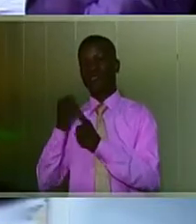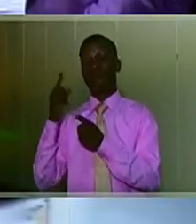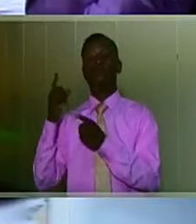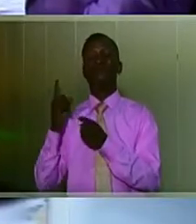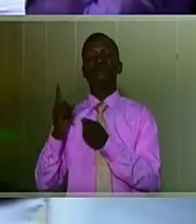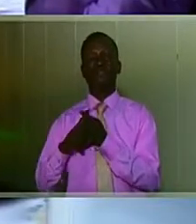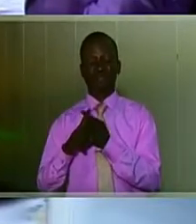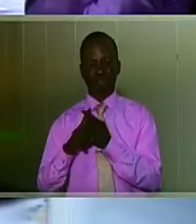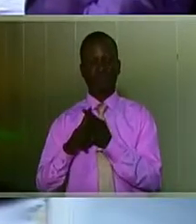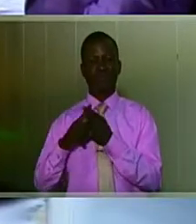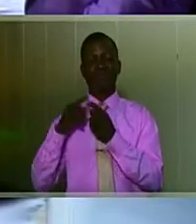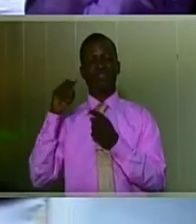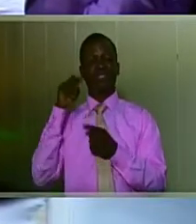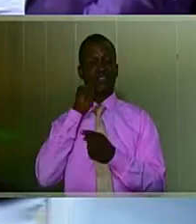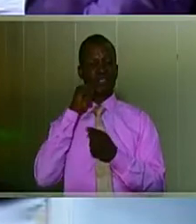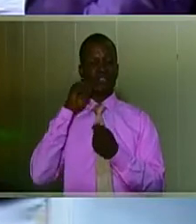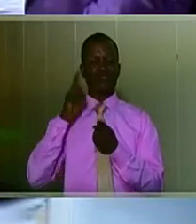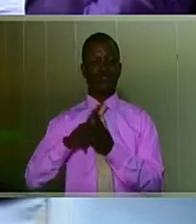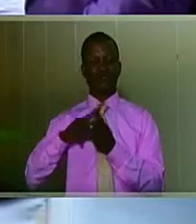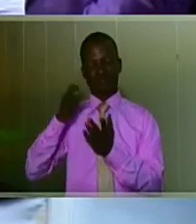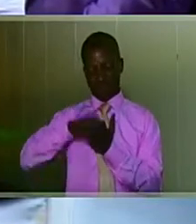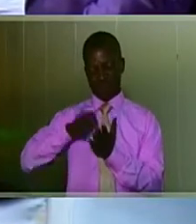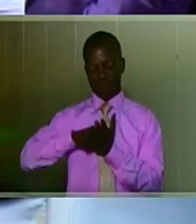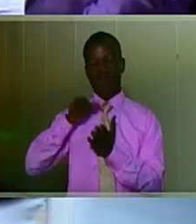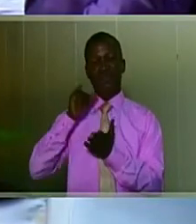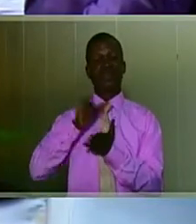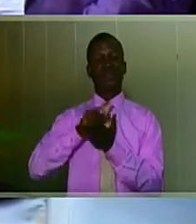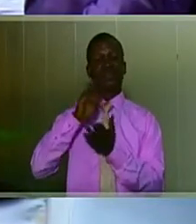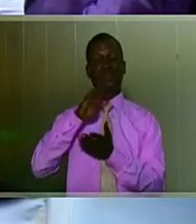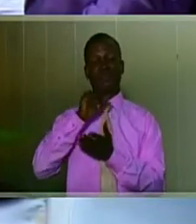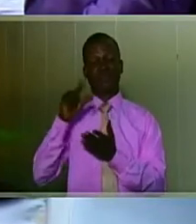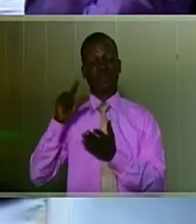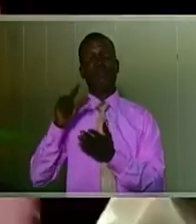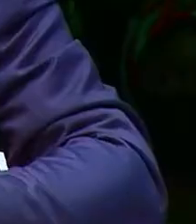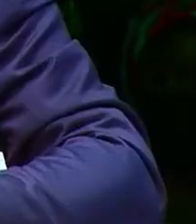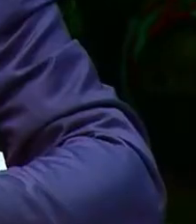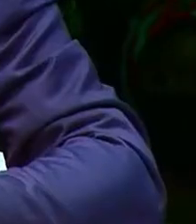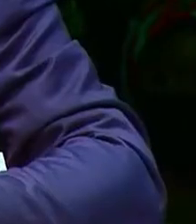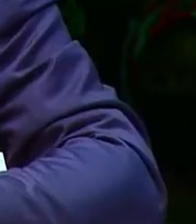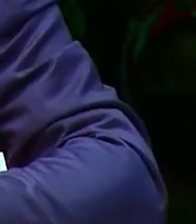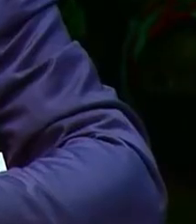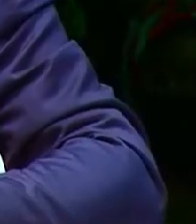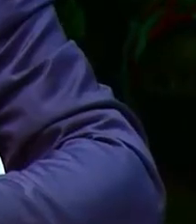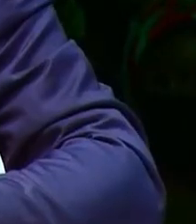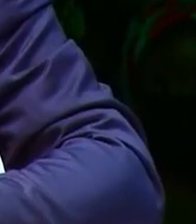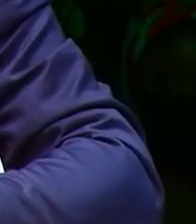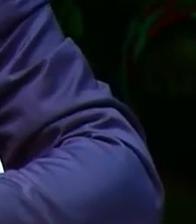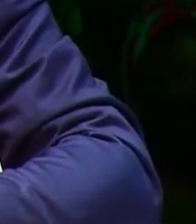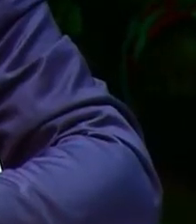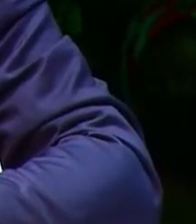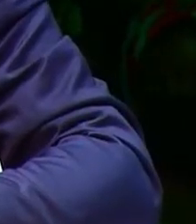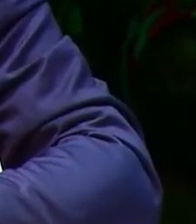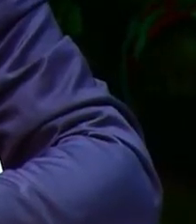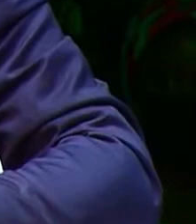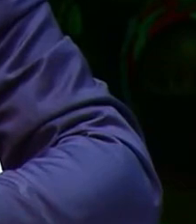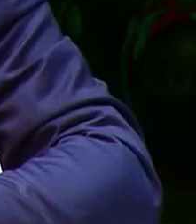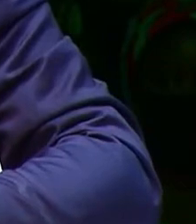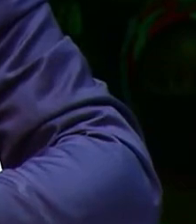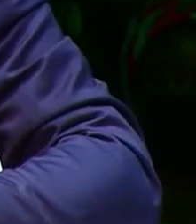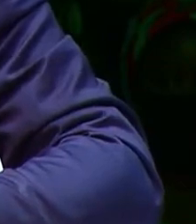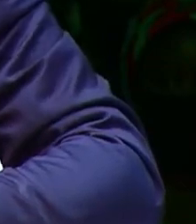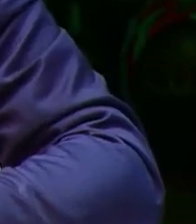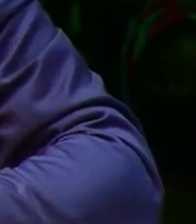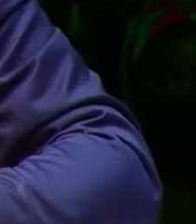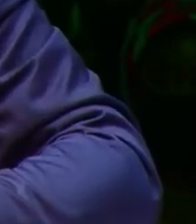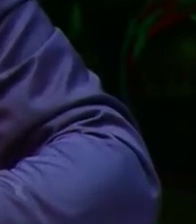to Nigerians to append to that bill because he has said that he will. All right, I've been told that we have just about 30 or 40 seconds left on